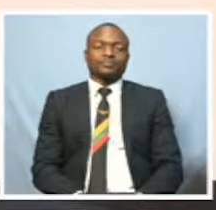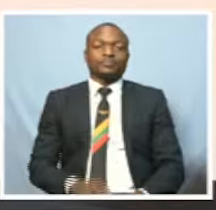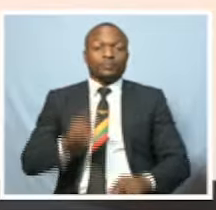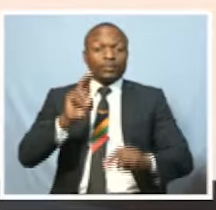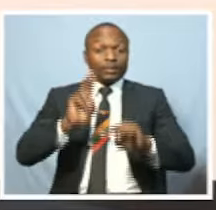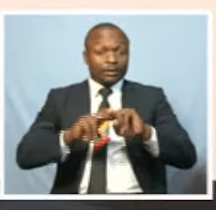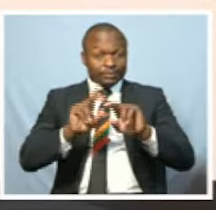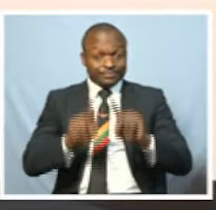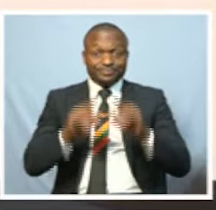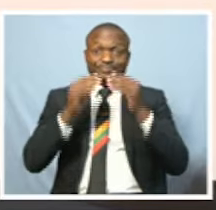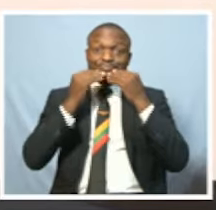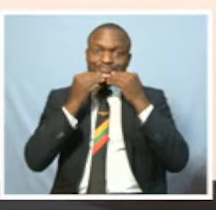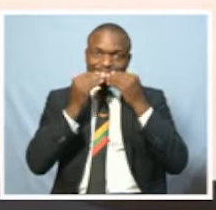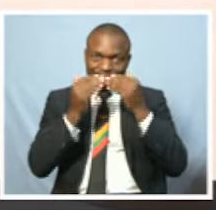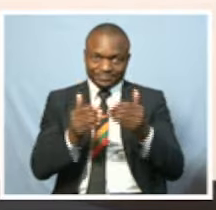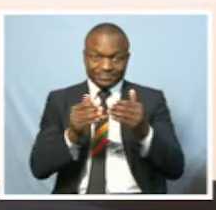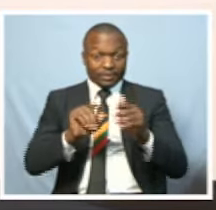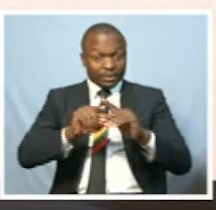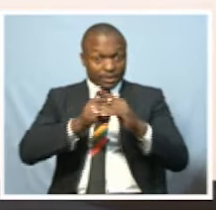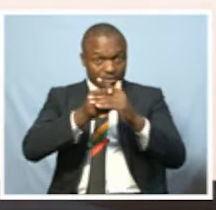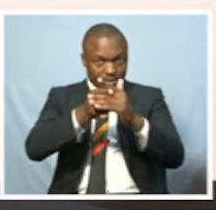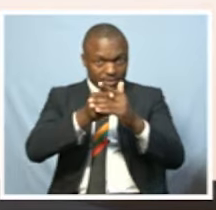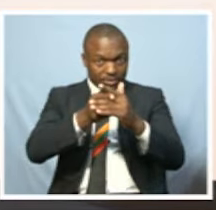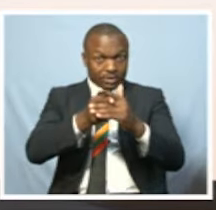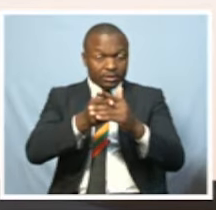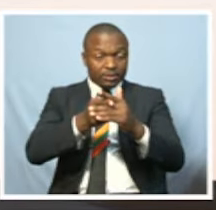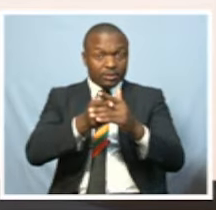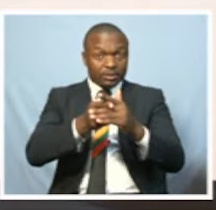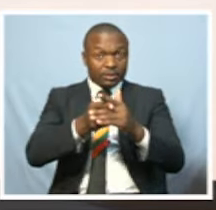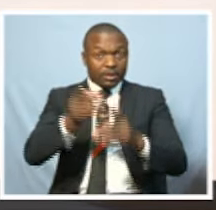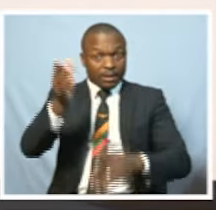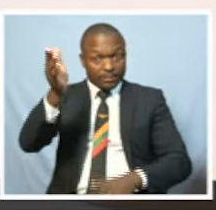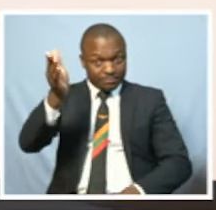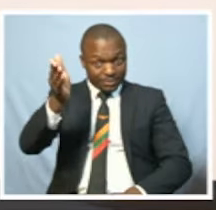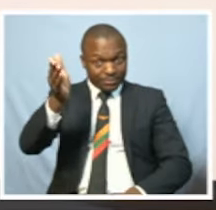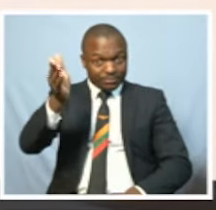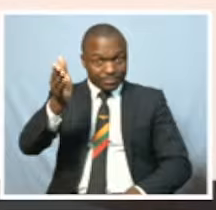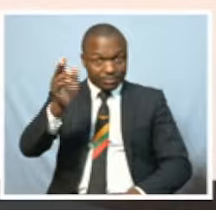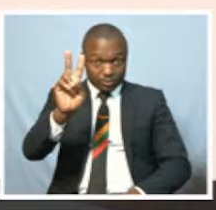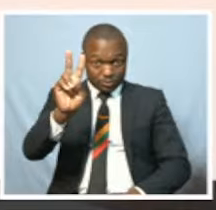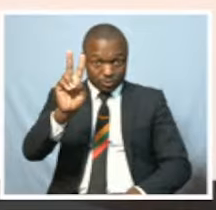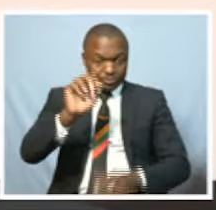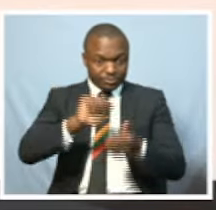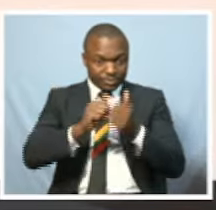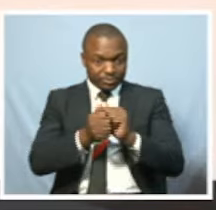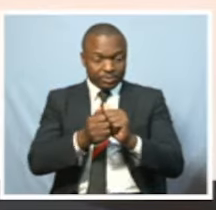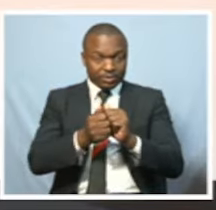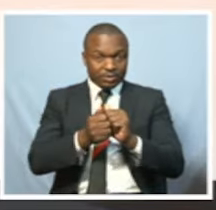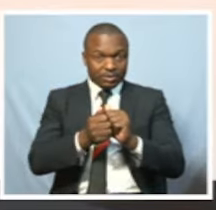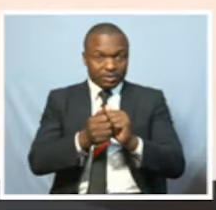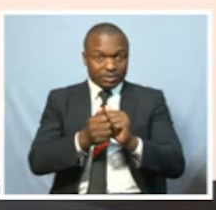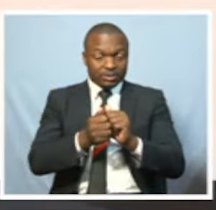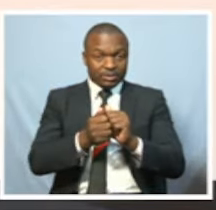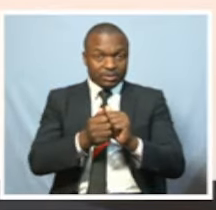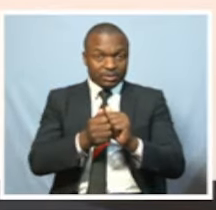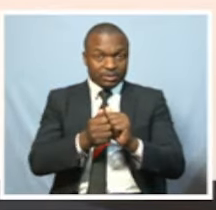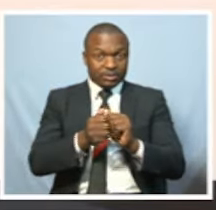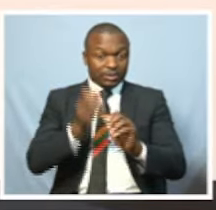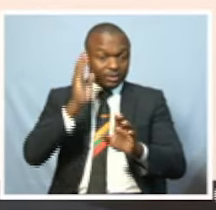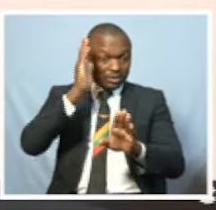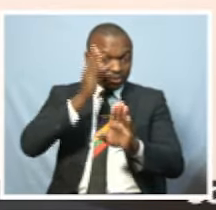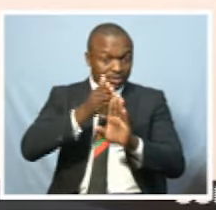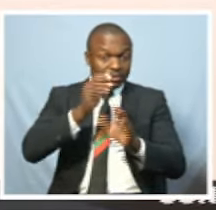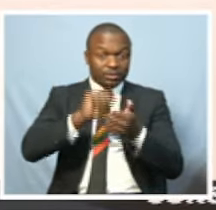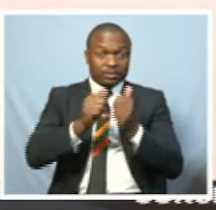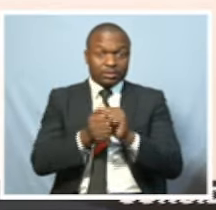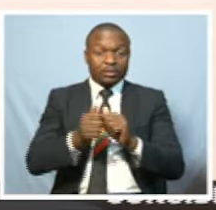Chair, thank you very much. I'll start by addressing the 2 queries on the preliminary queries. The query